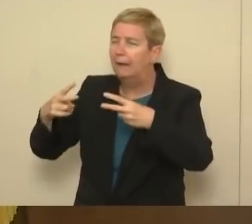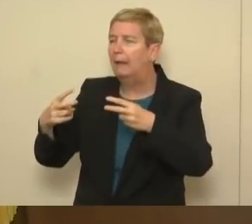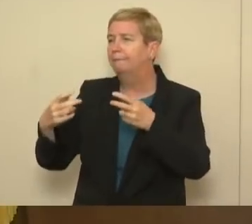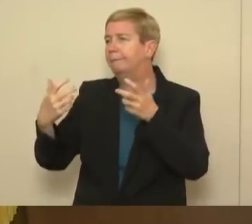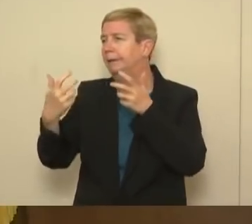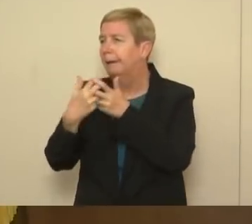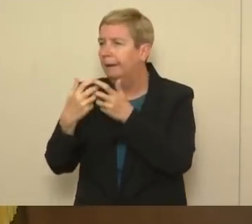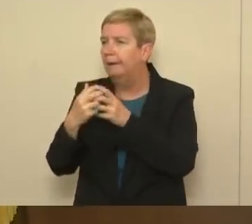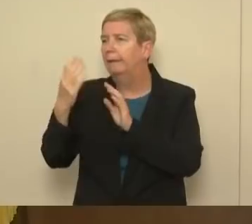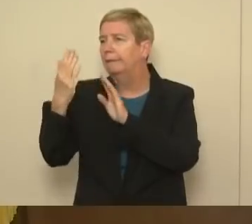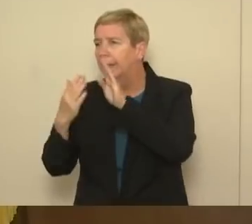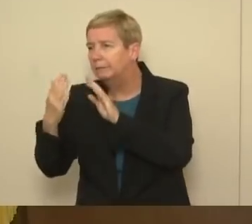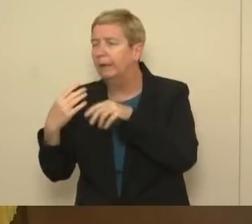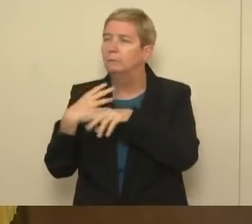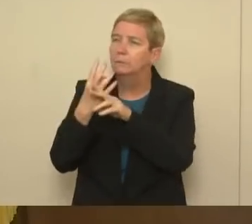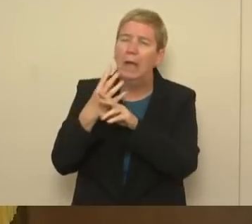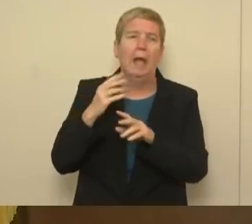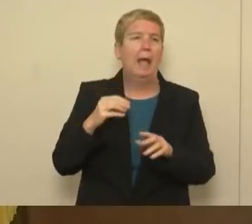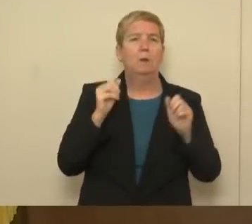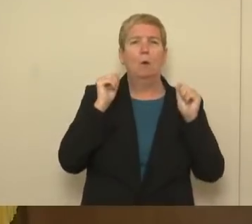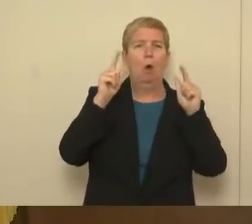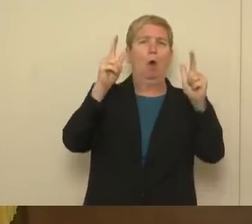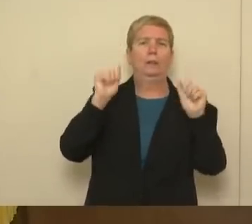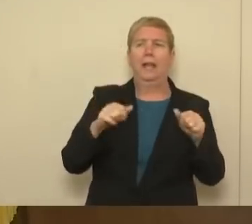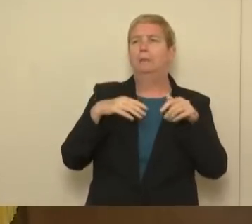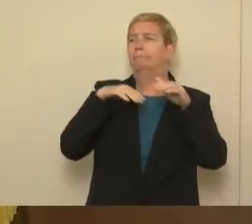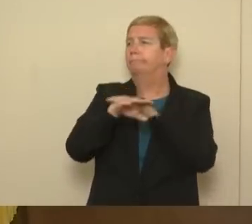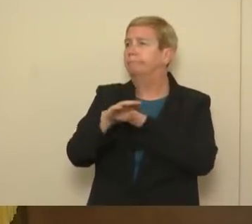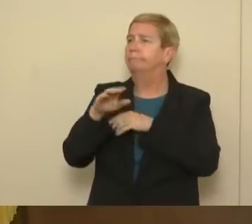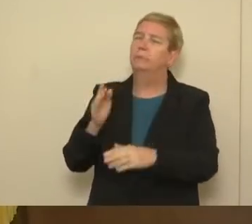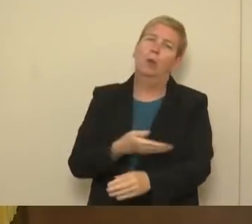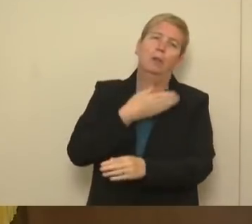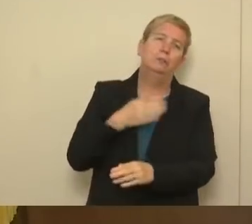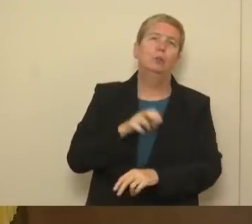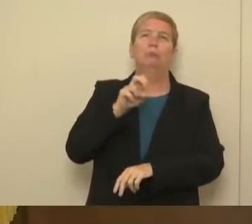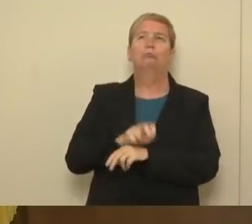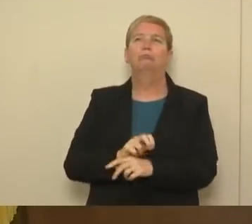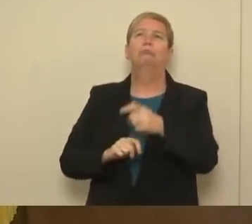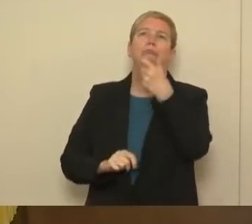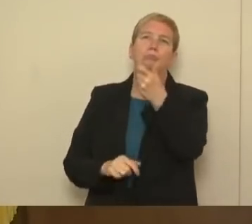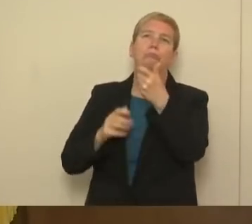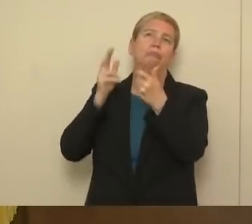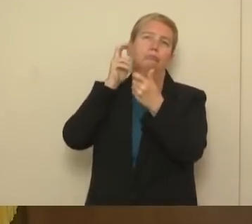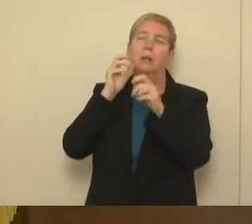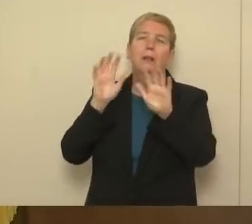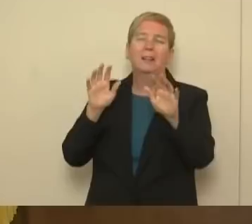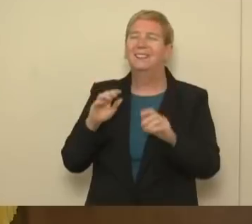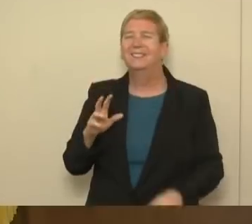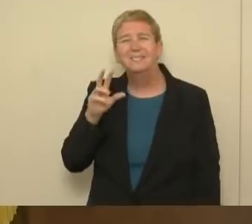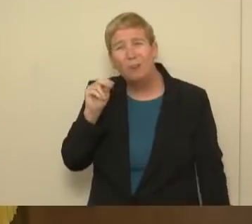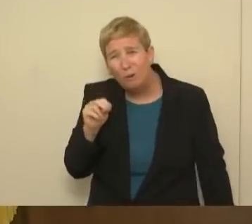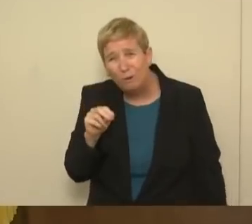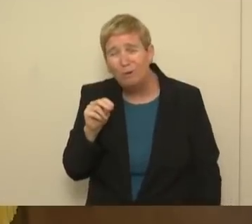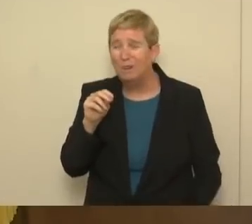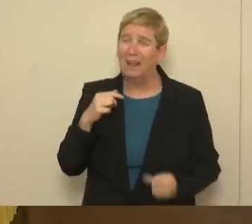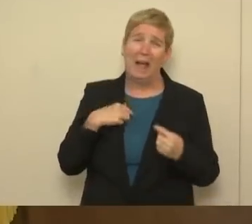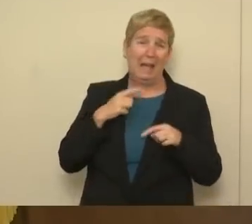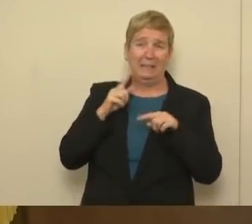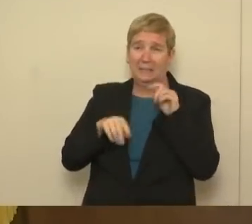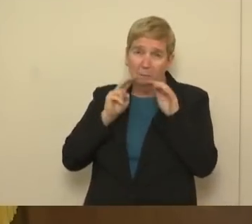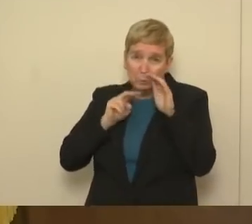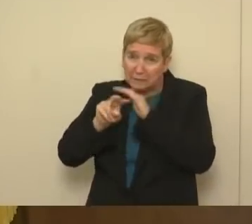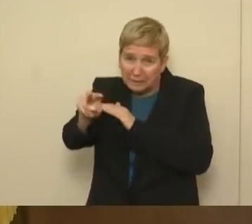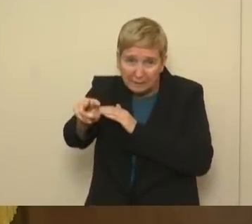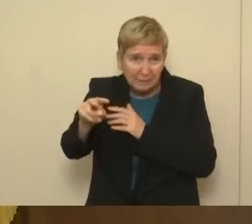I wish I had that crystal ball. I think every state wishes they had that. It depends on the penetration of the virus, depends on